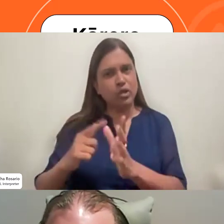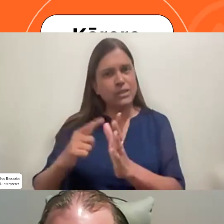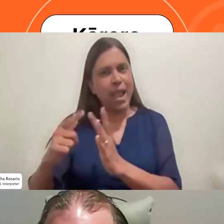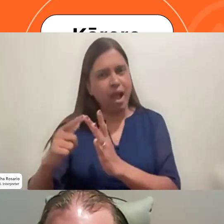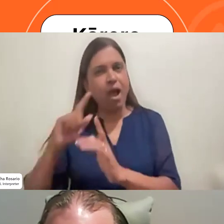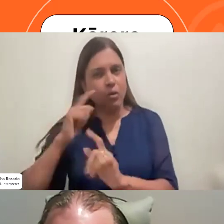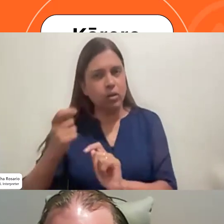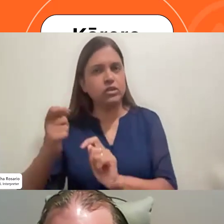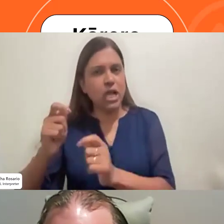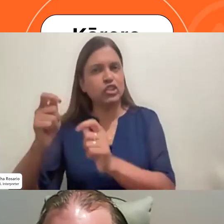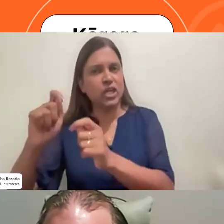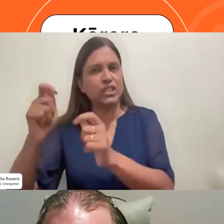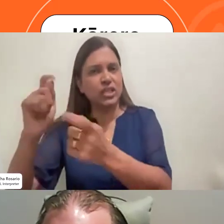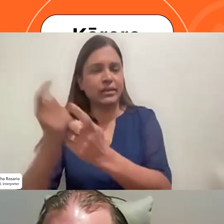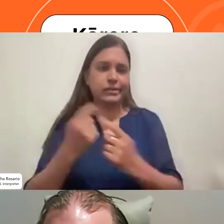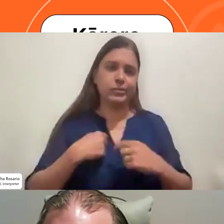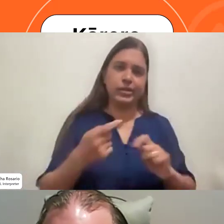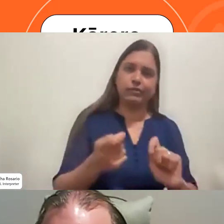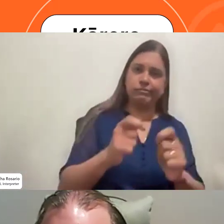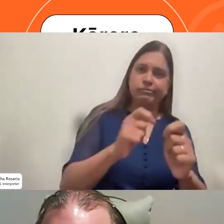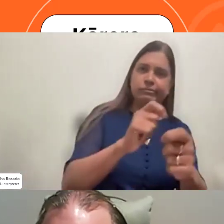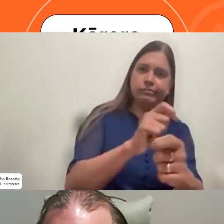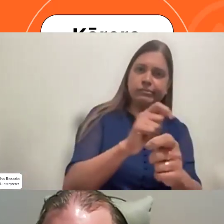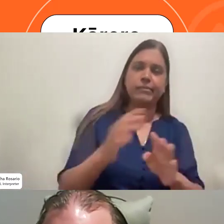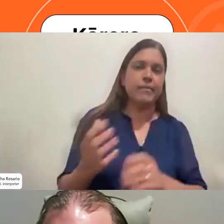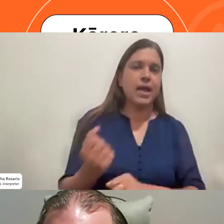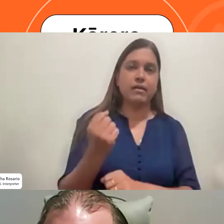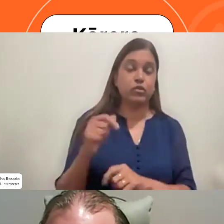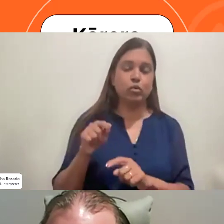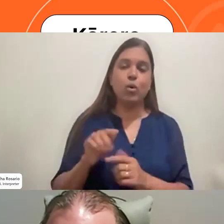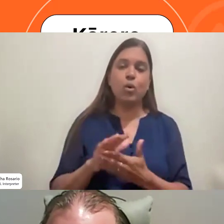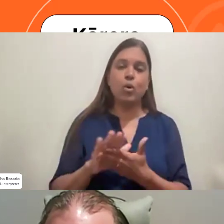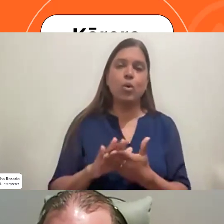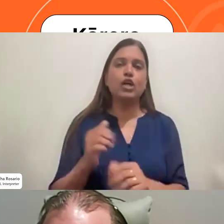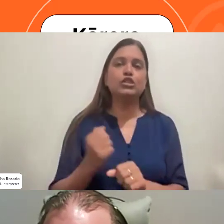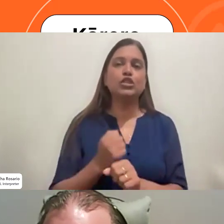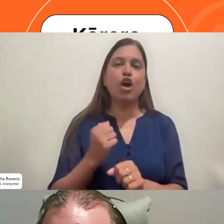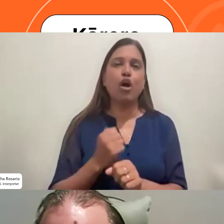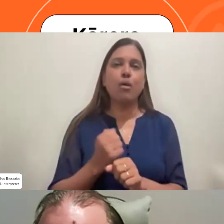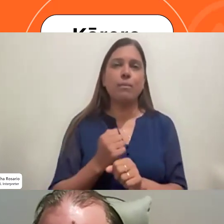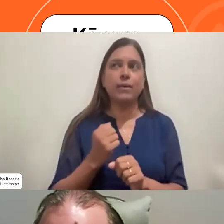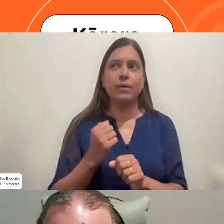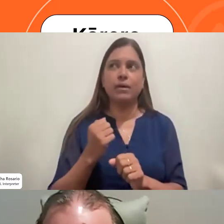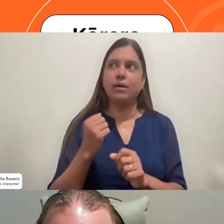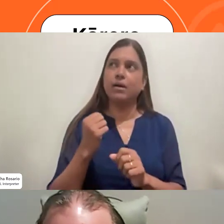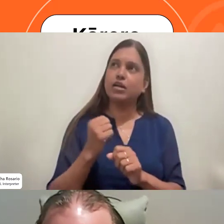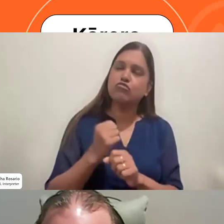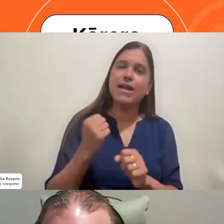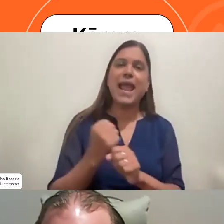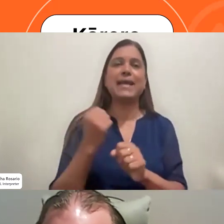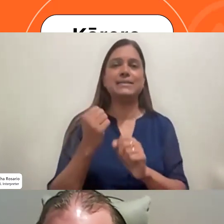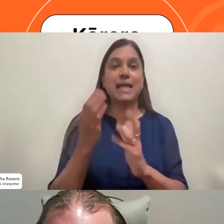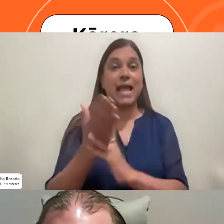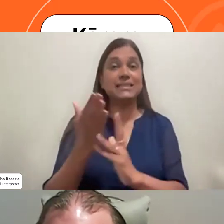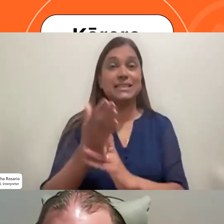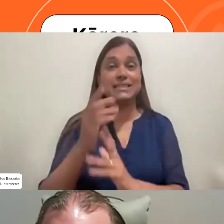view the world. And this is a job creating kind of accessibility in the digital space that will never